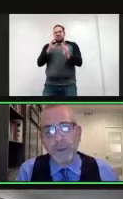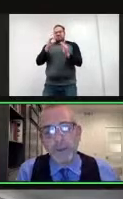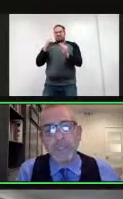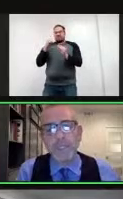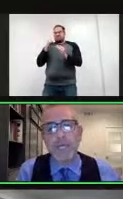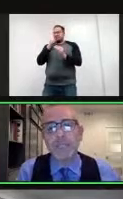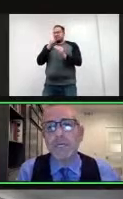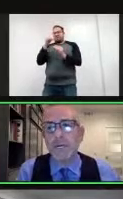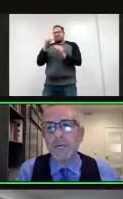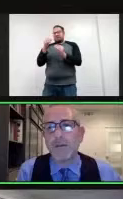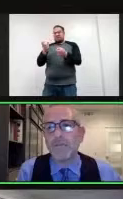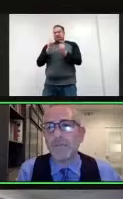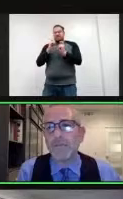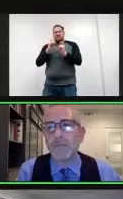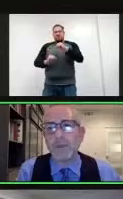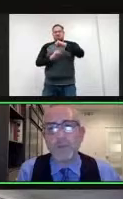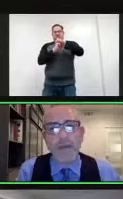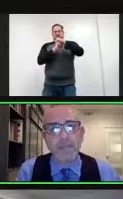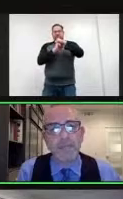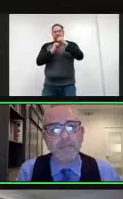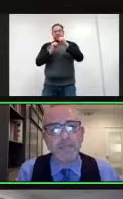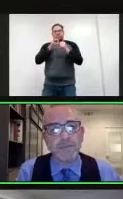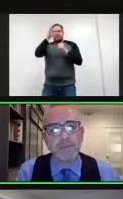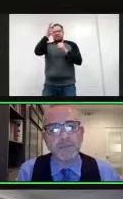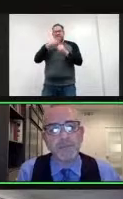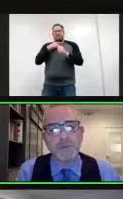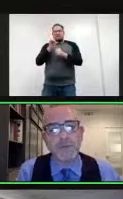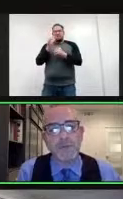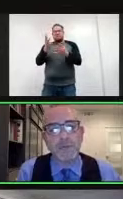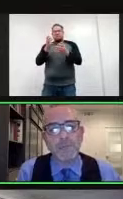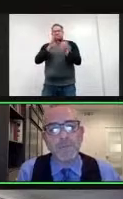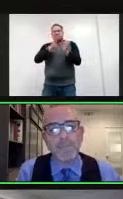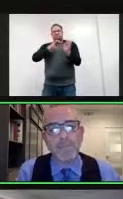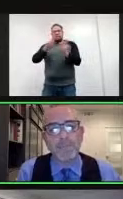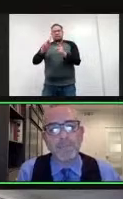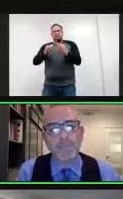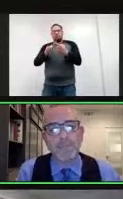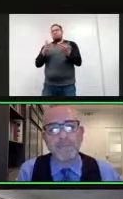are parents that feel that they want to go back to sort of,